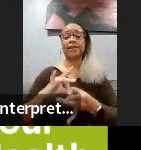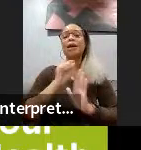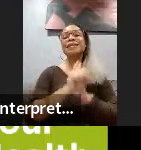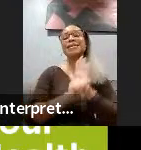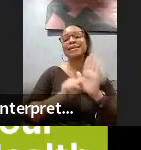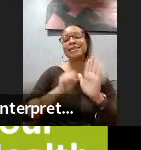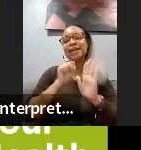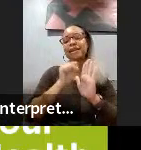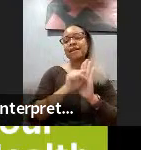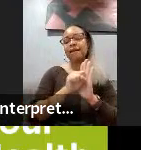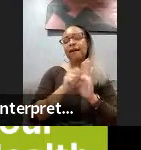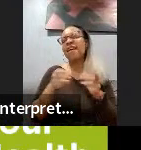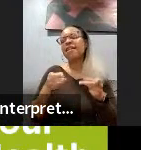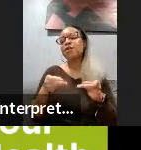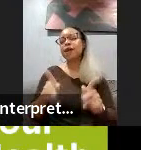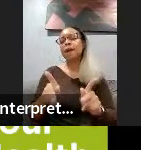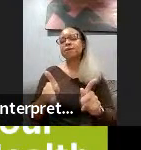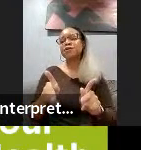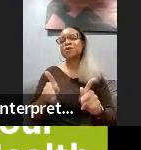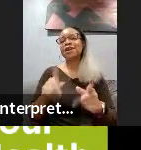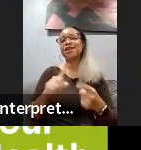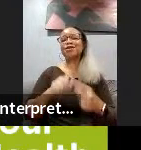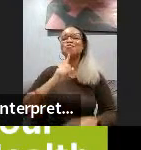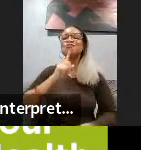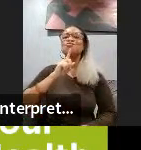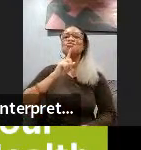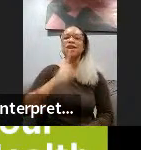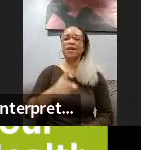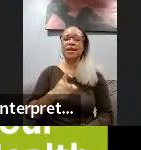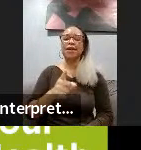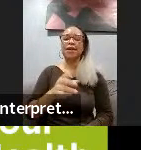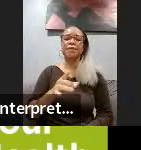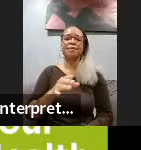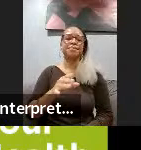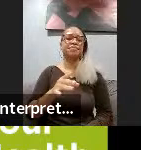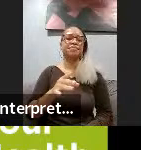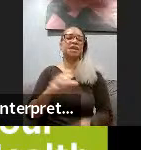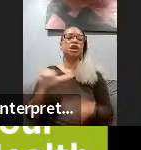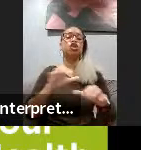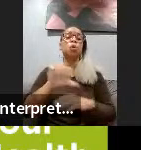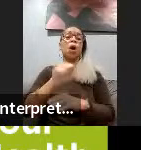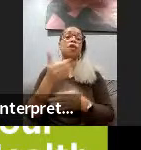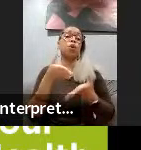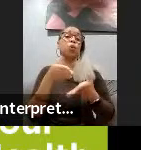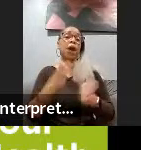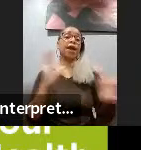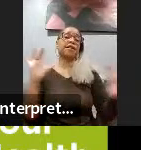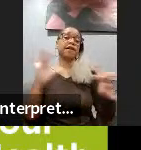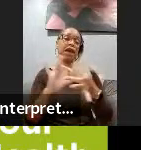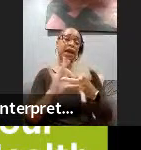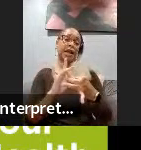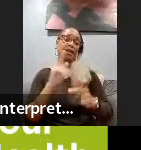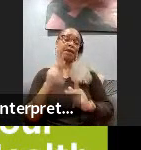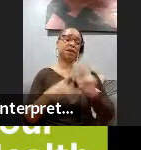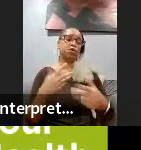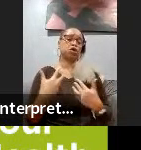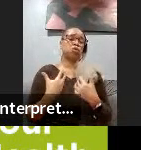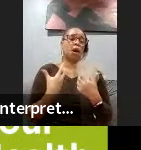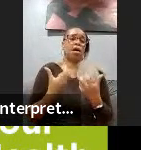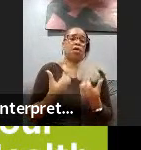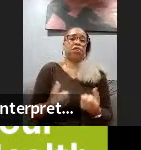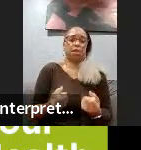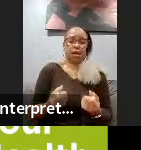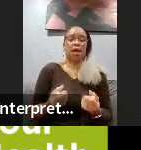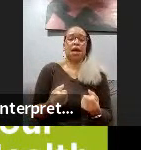there's opportunities to really lift up other ways of connecting people to their health and wellness. And I think one of